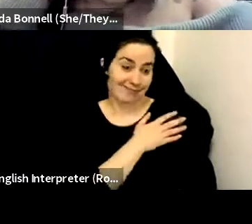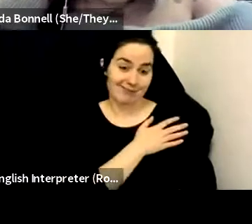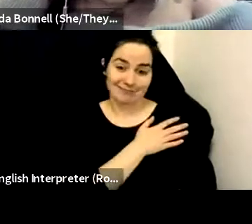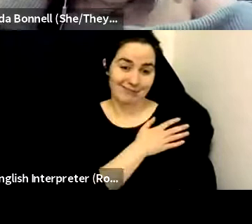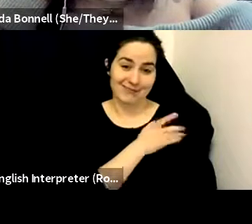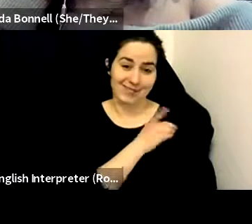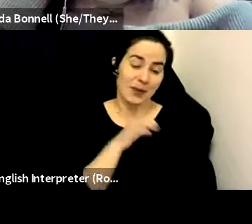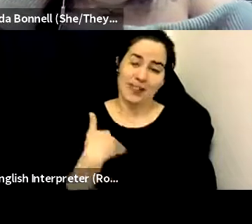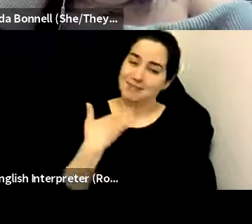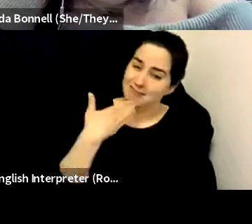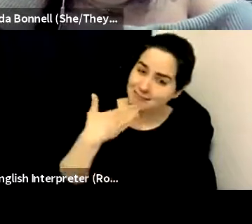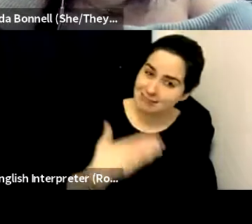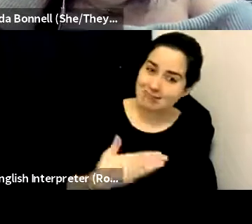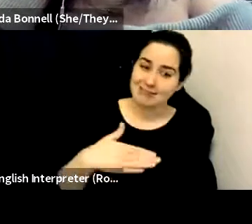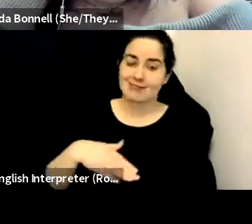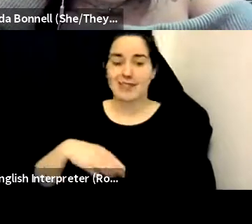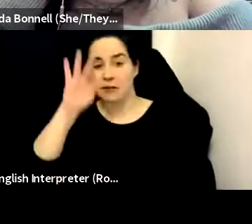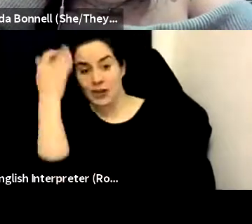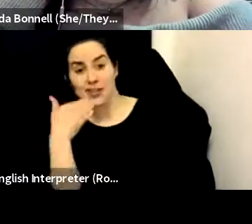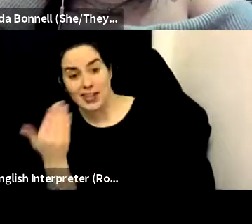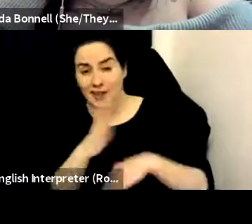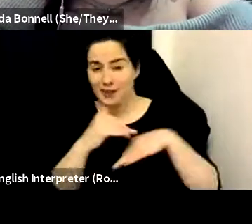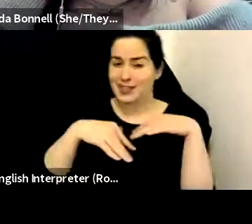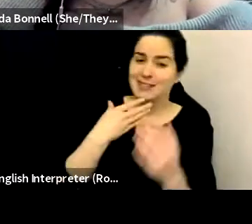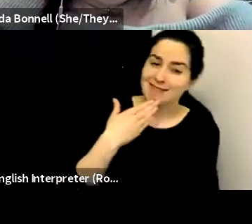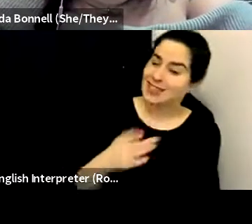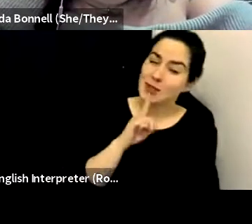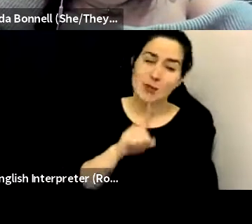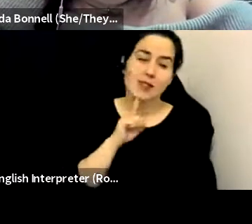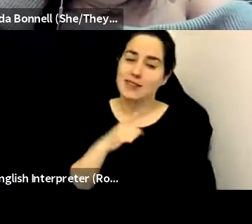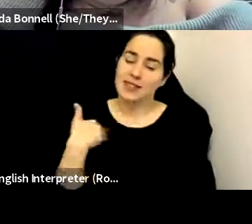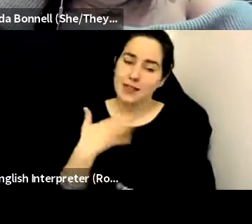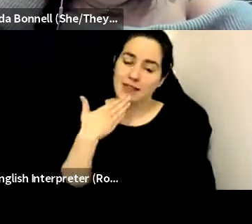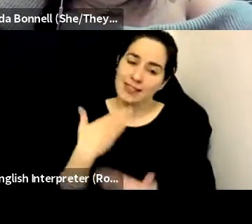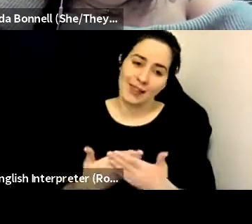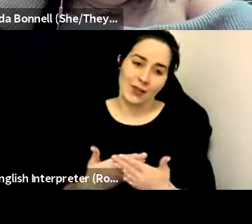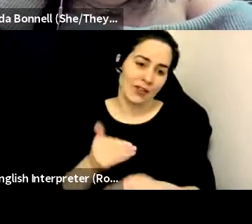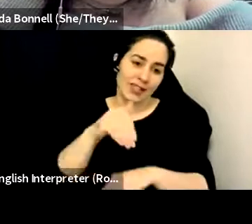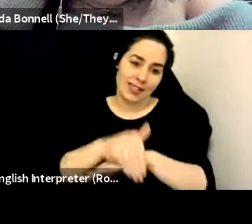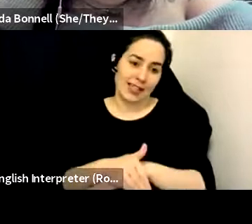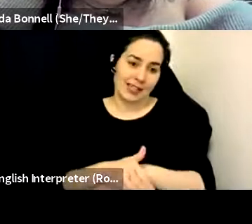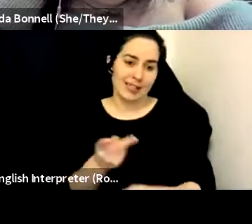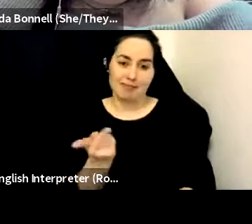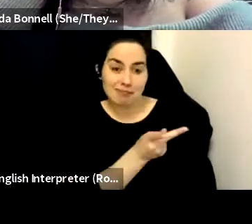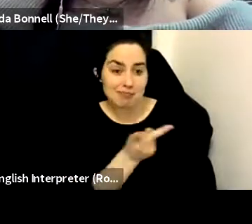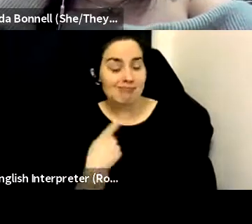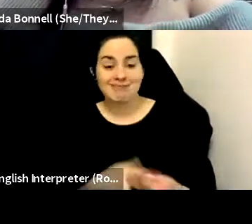thank you. Merci. I'm really, really grateful for having spent the evening listening to both of you.